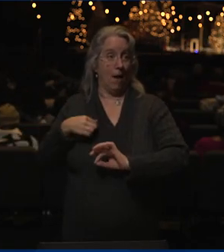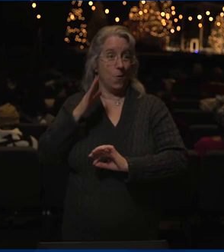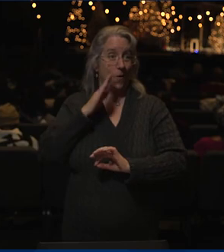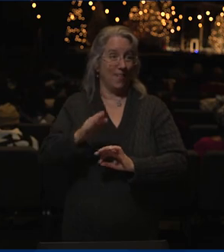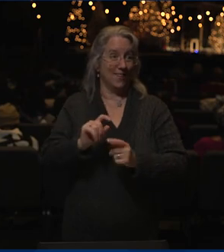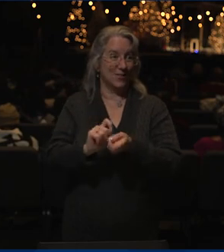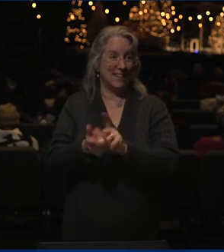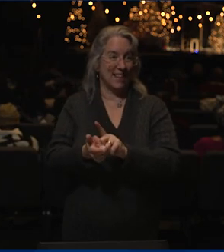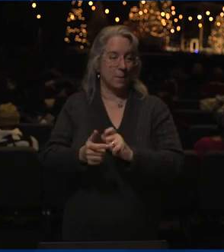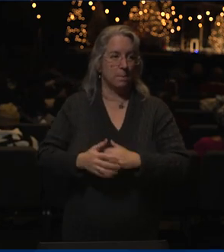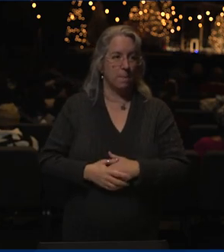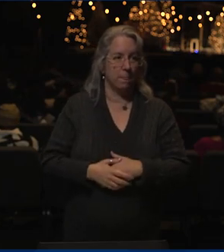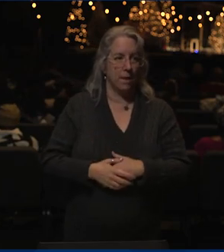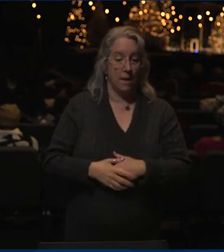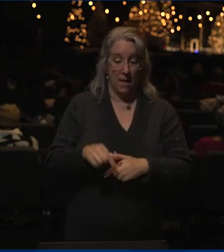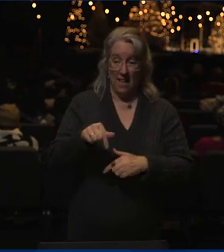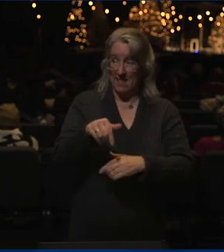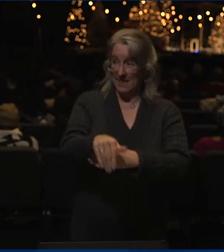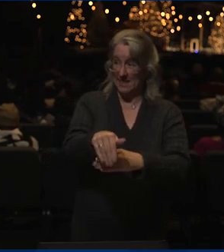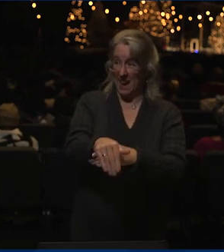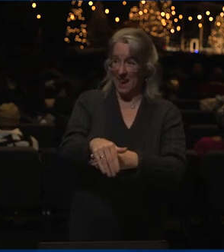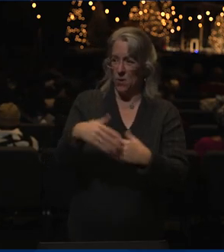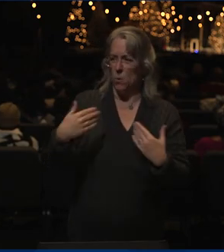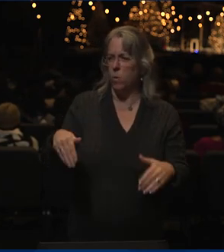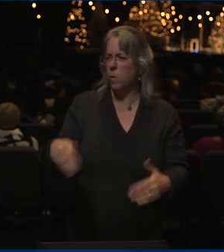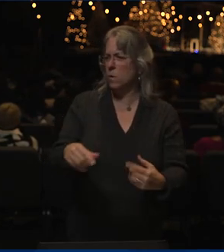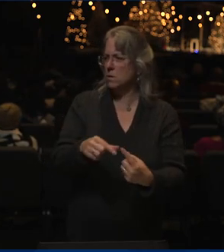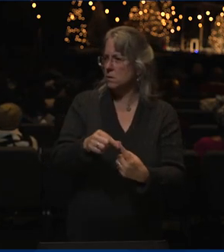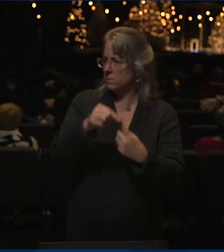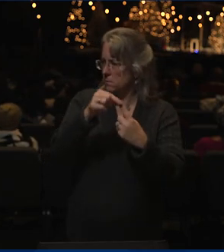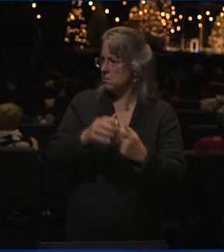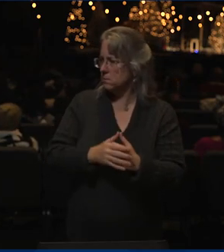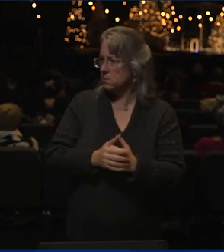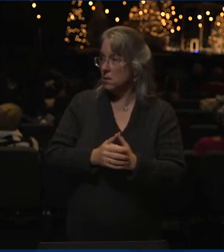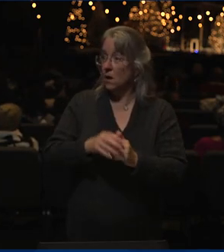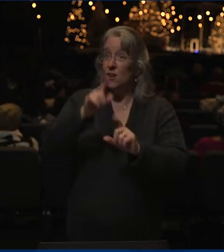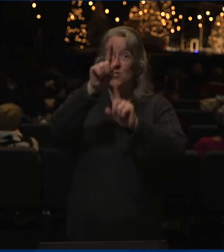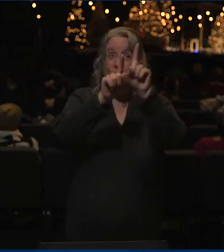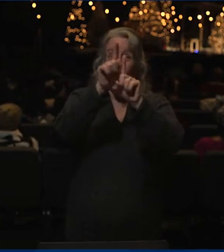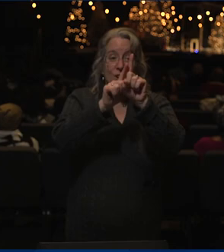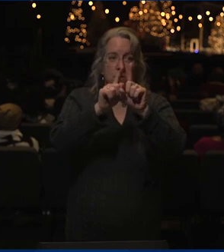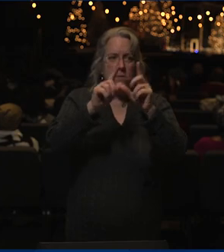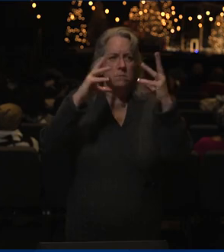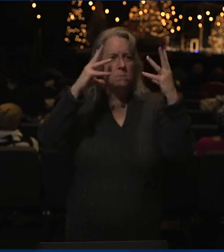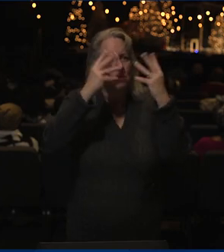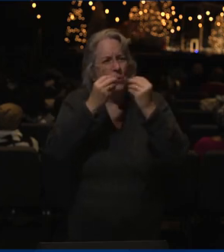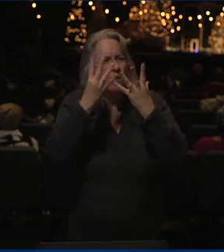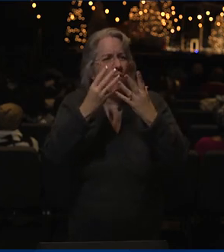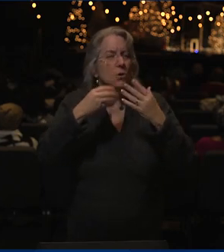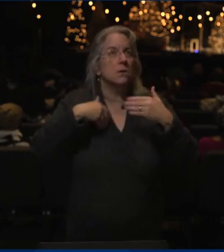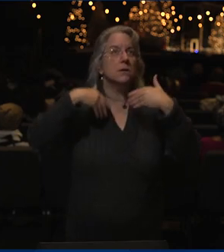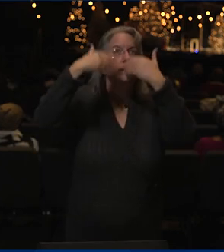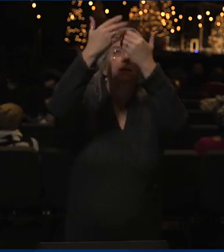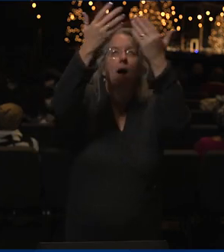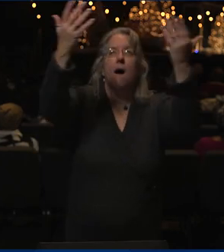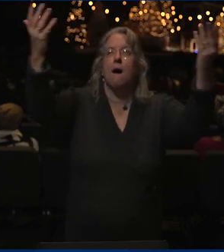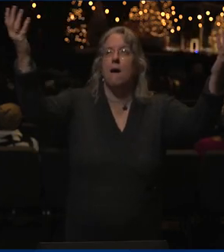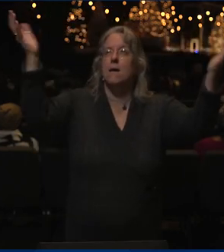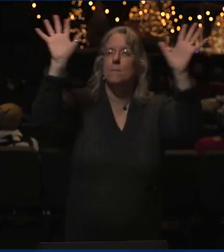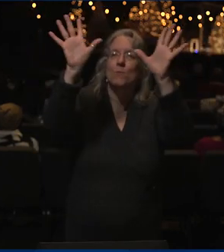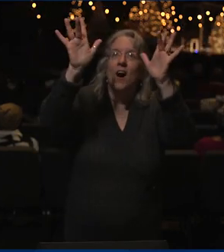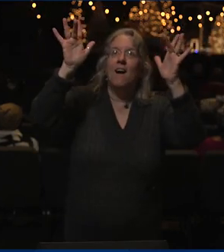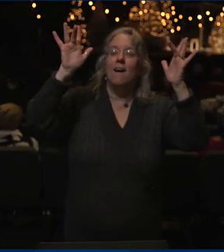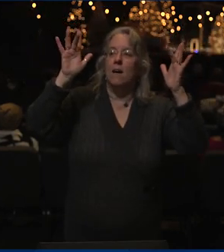This night is so special. The stars are so beautiful and the sky is so bright. Tonight, God is